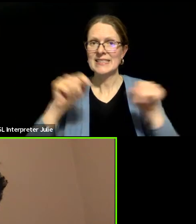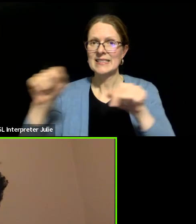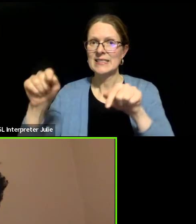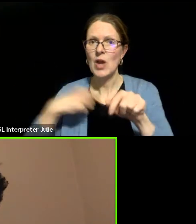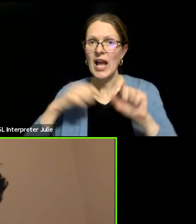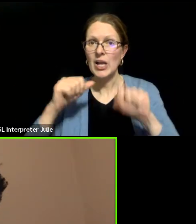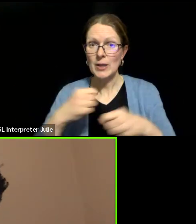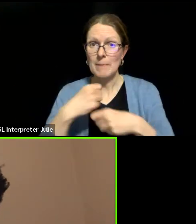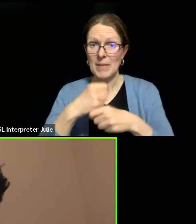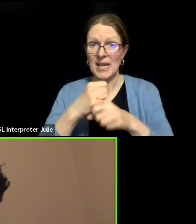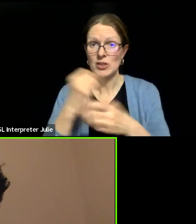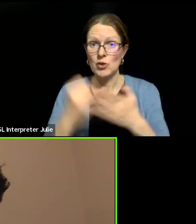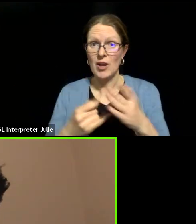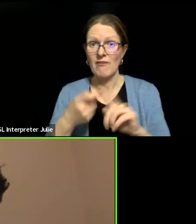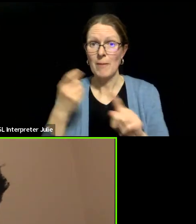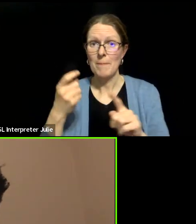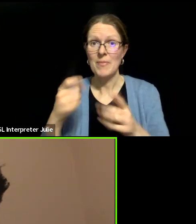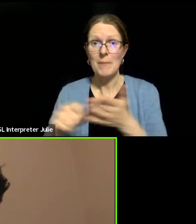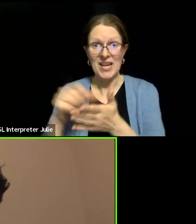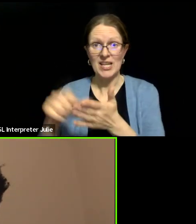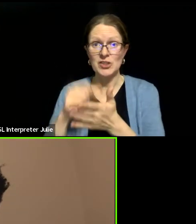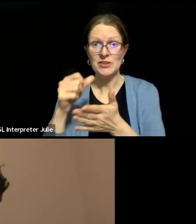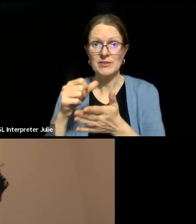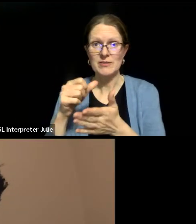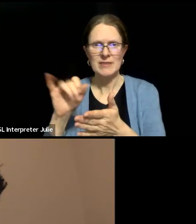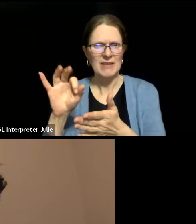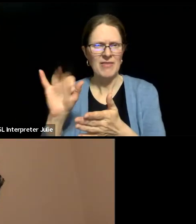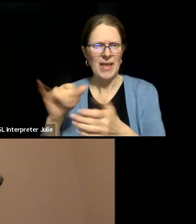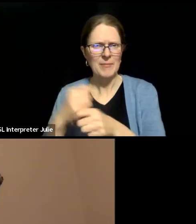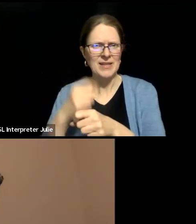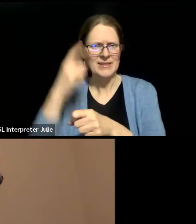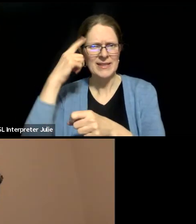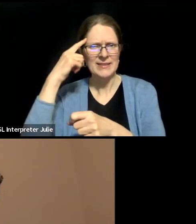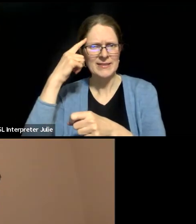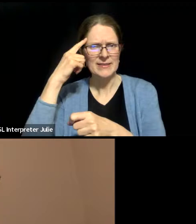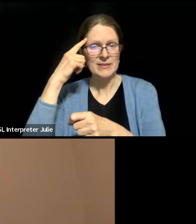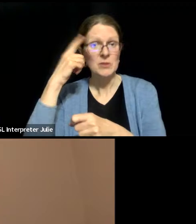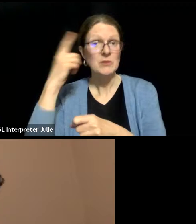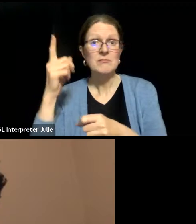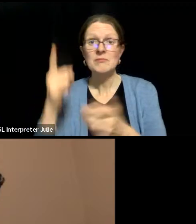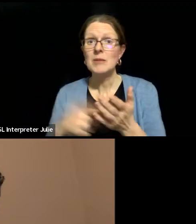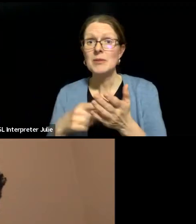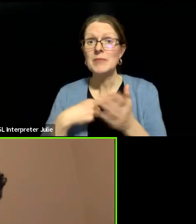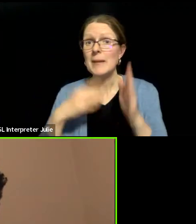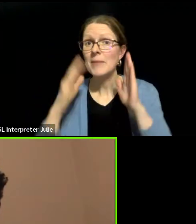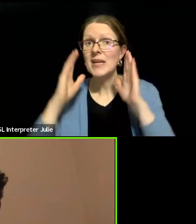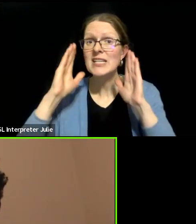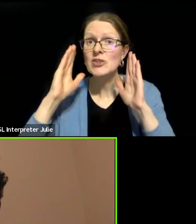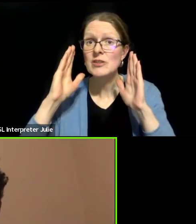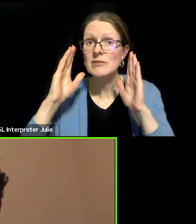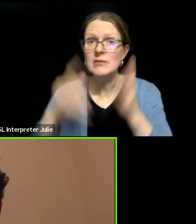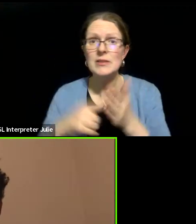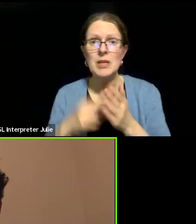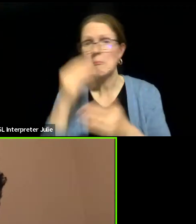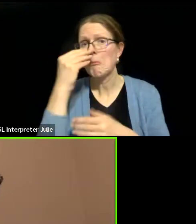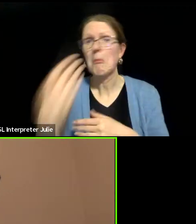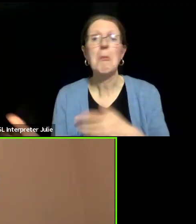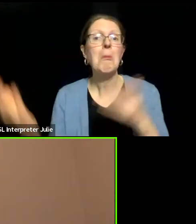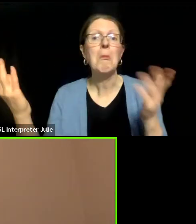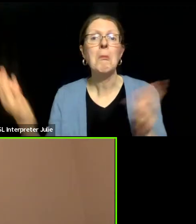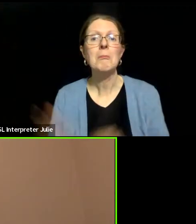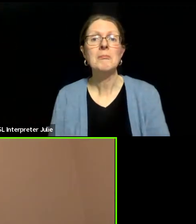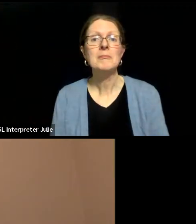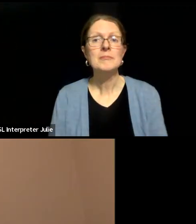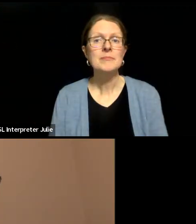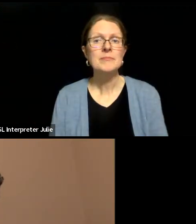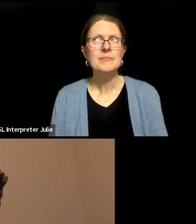pages, if that makes sense. Yeah. So sometimes I would pay attention and sometimes I could care less. I